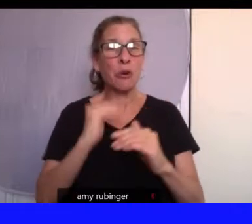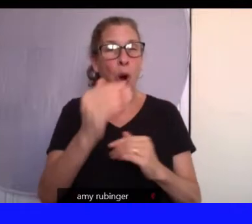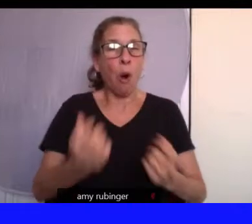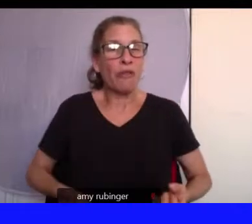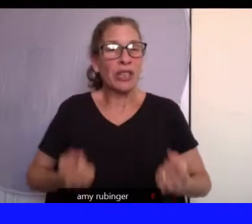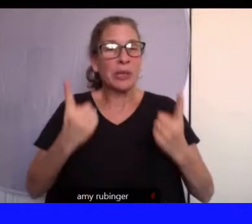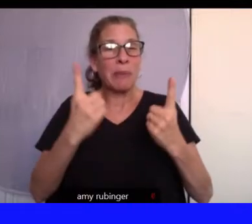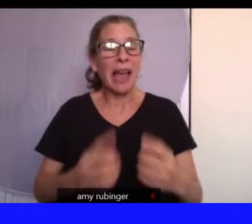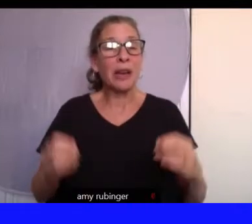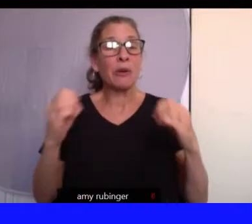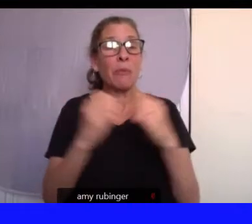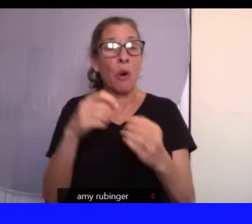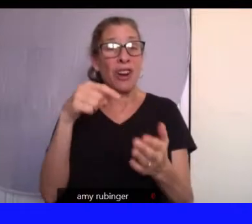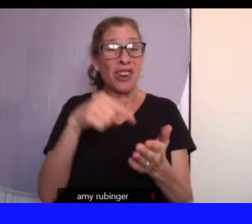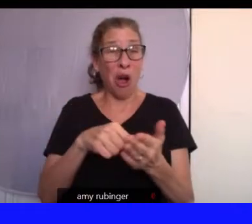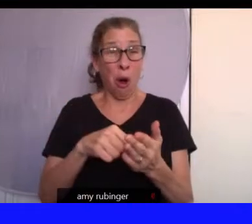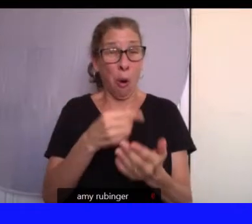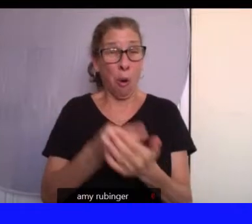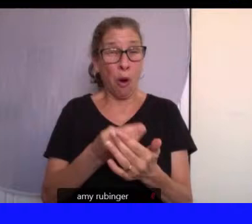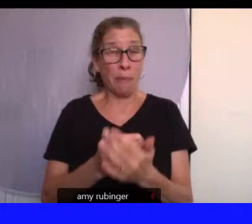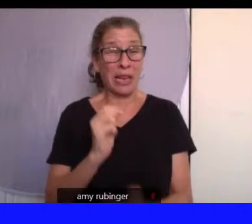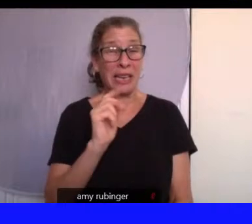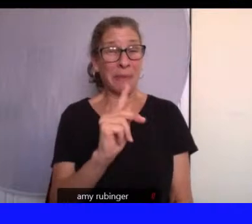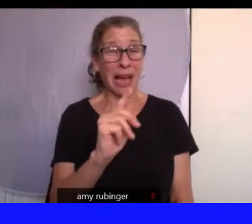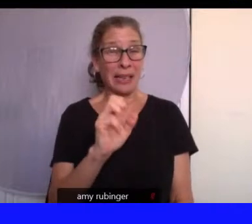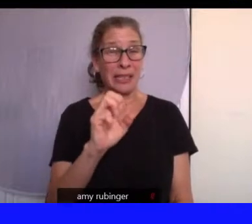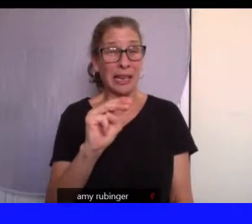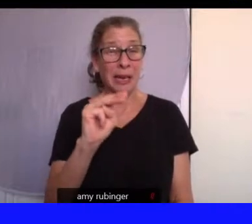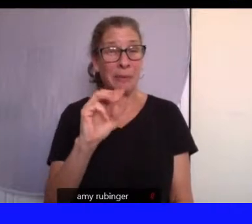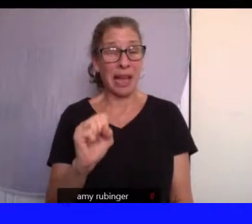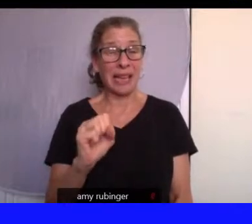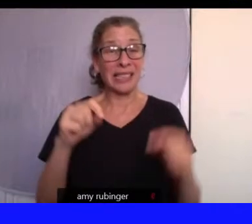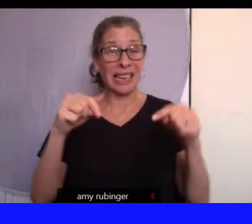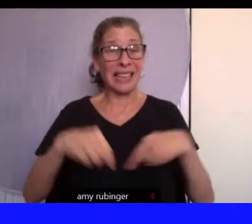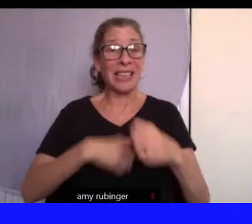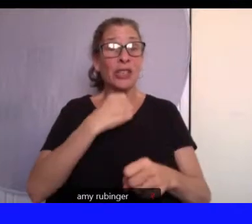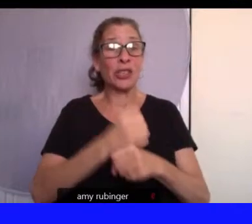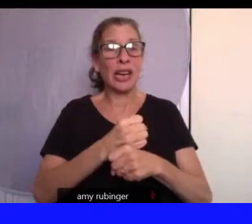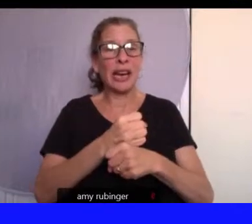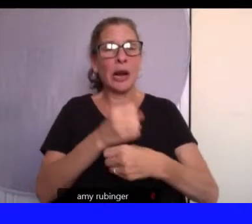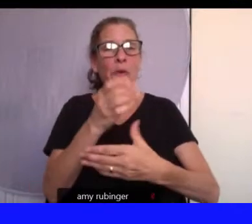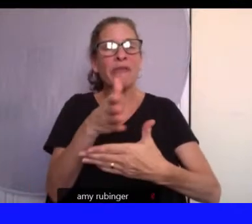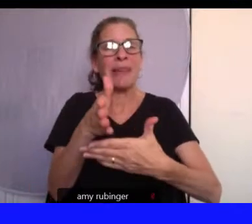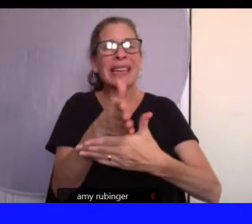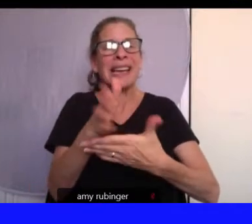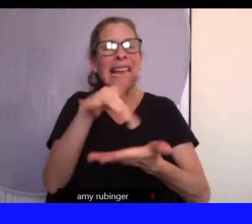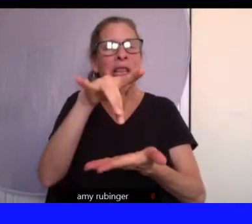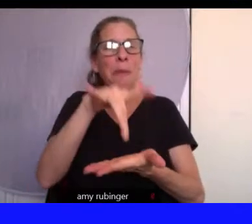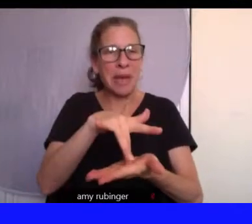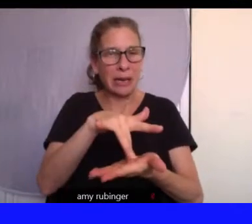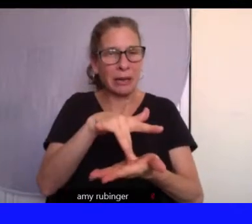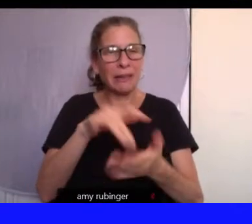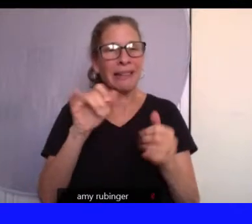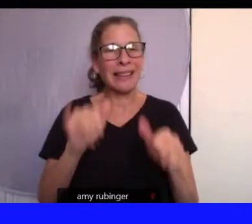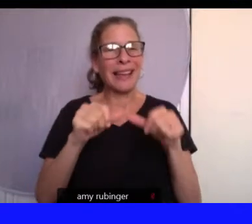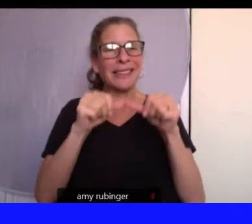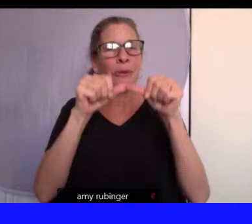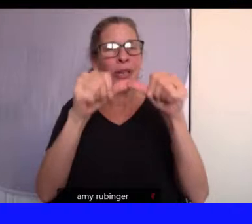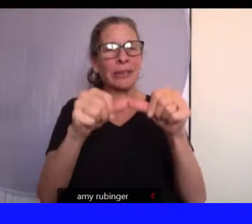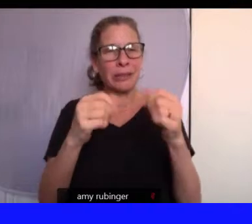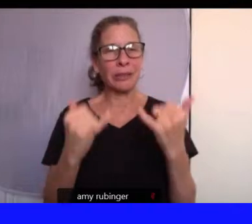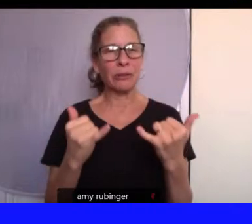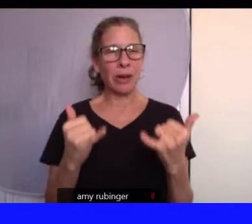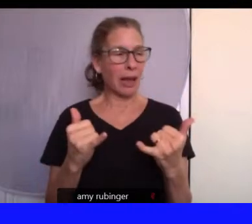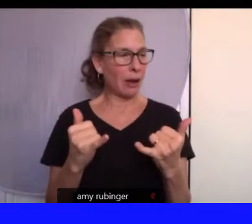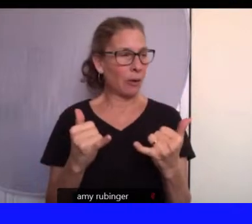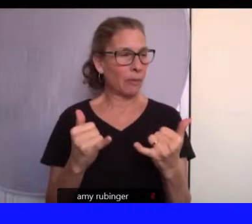the post-COVID patient acuity and some of the delayed care that we've seen. It's reflected in those utilization patterns. And then